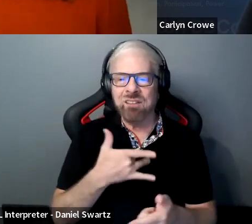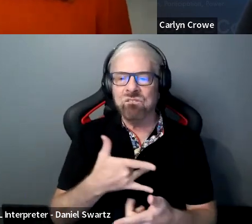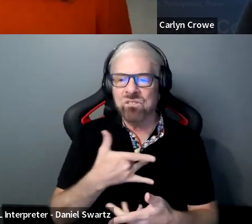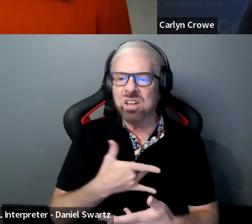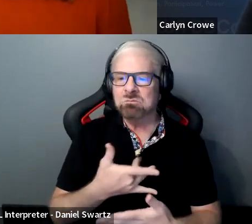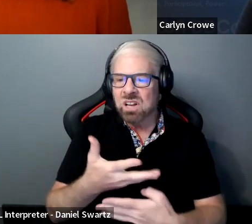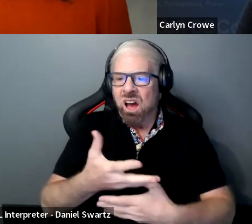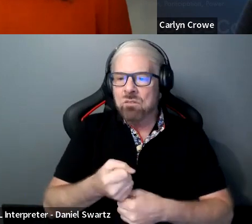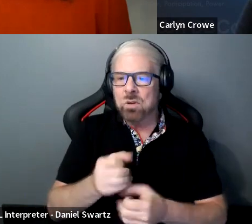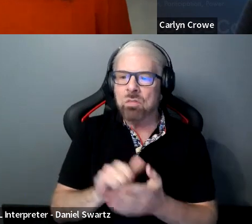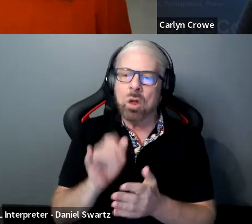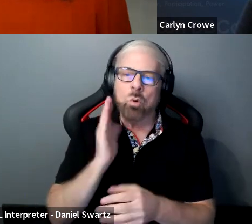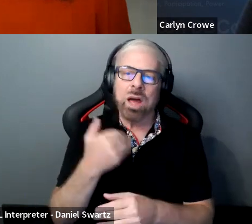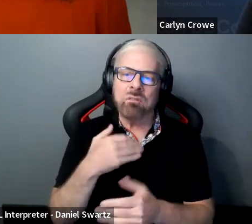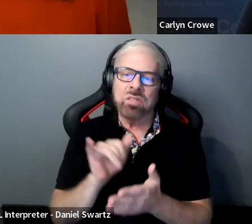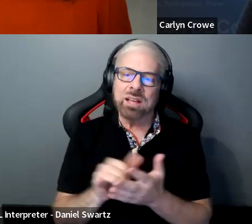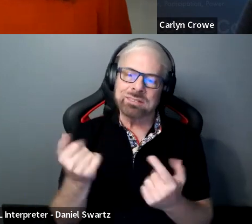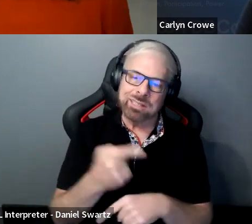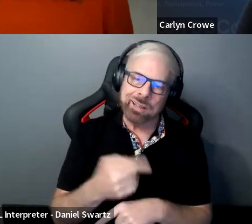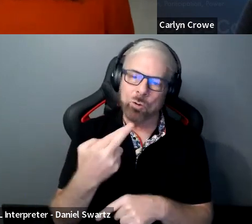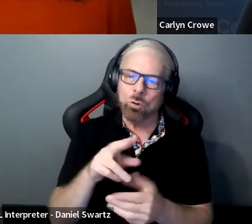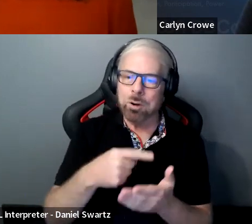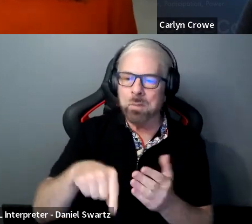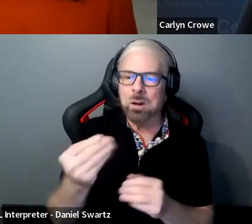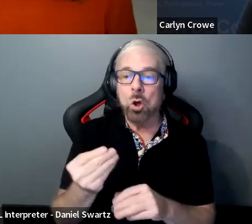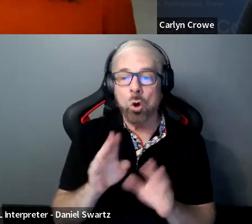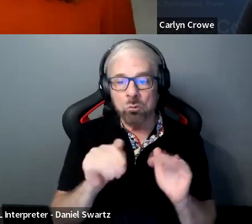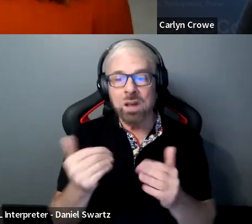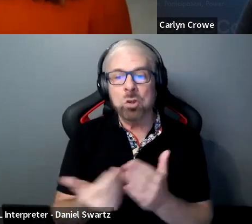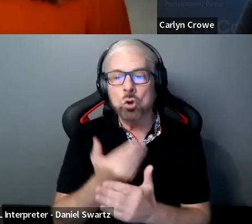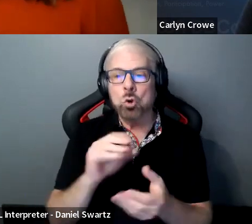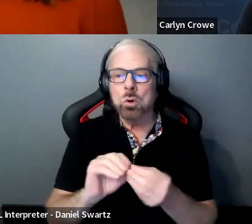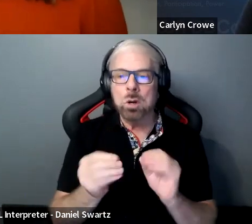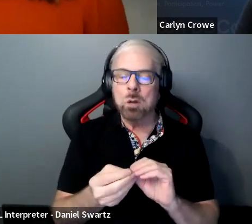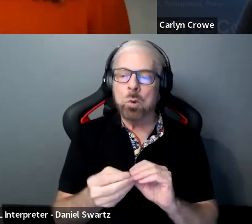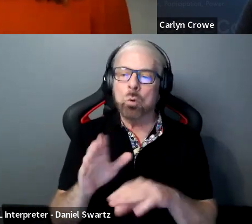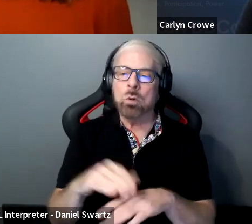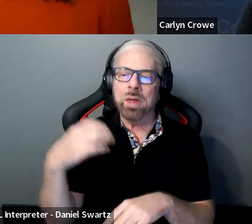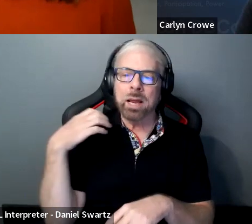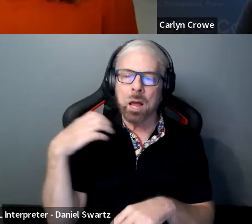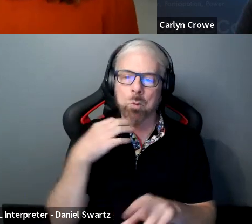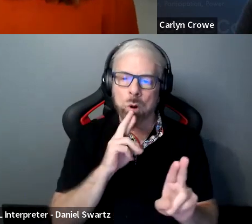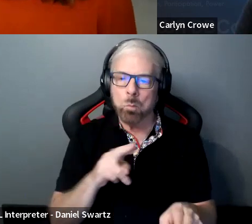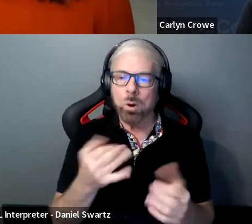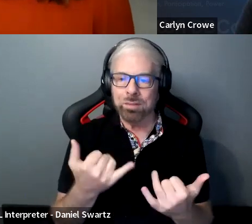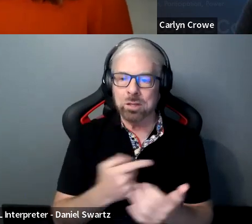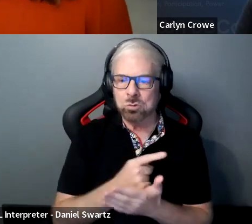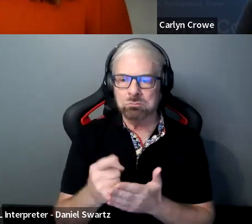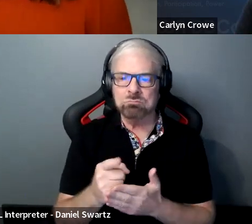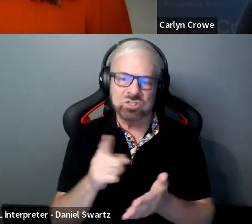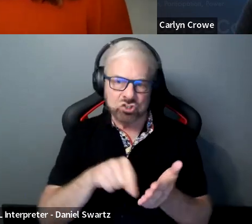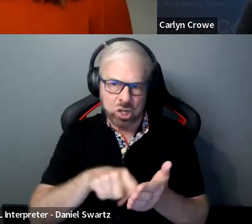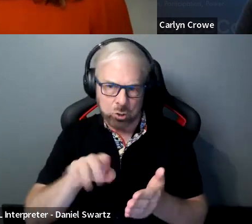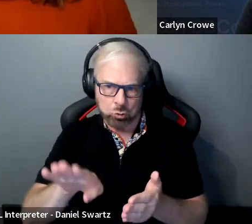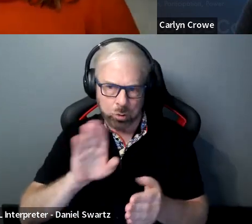today or Monday. So hopefully we'll have the new numbers in our capital report this week. So watch for your emails on that. But